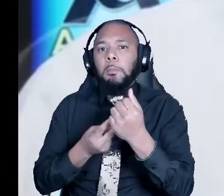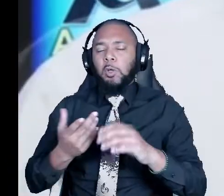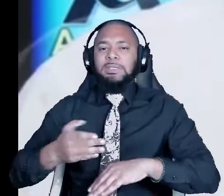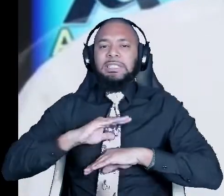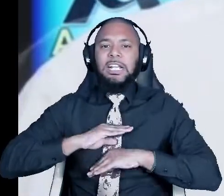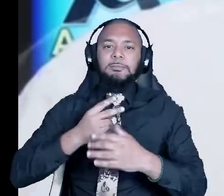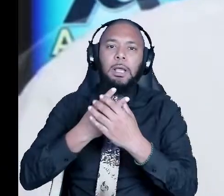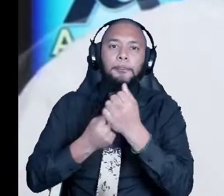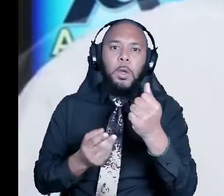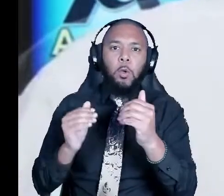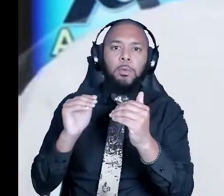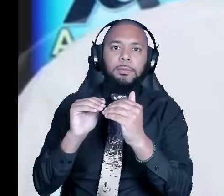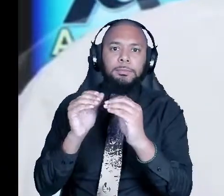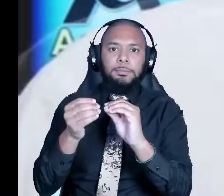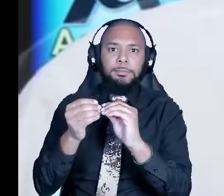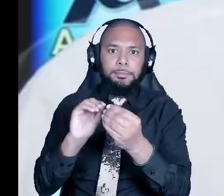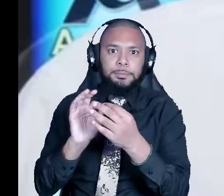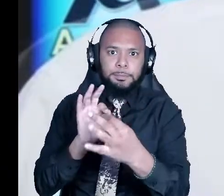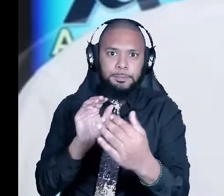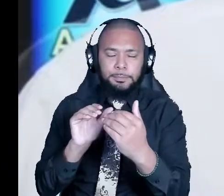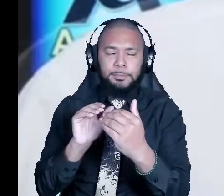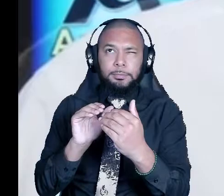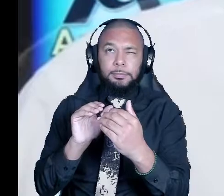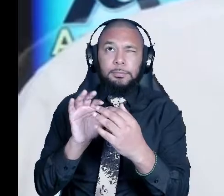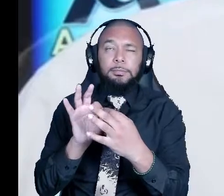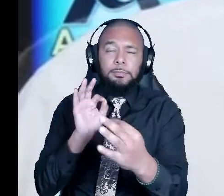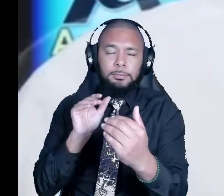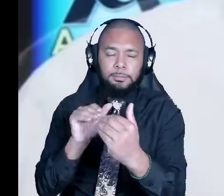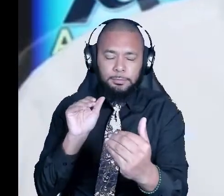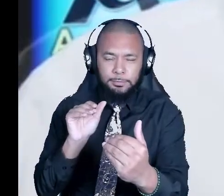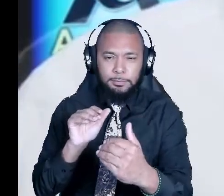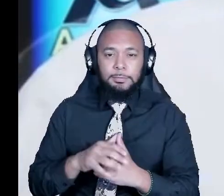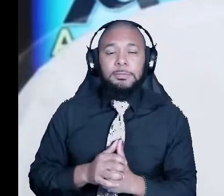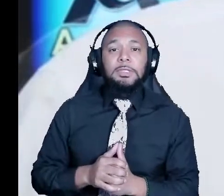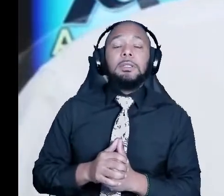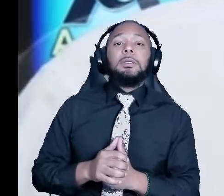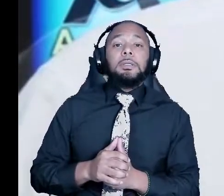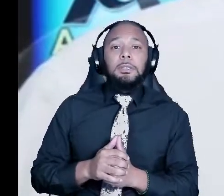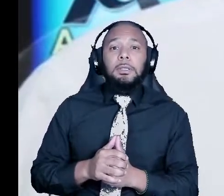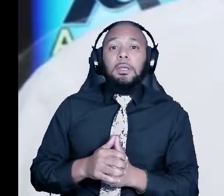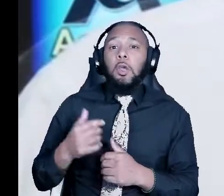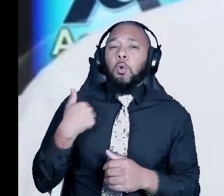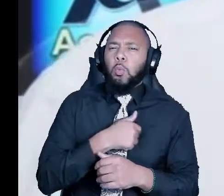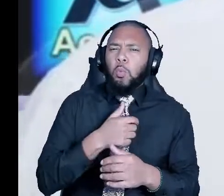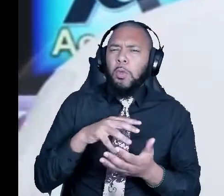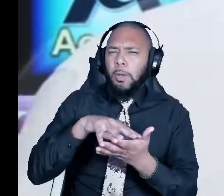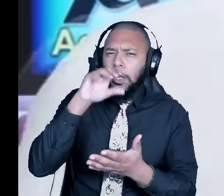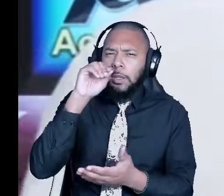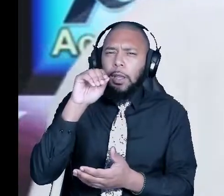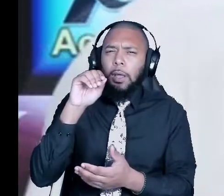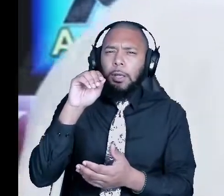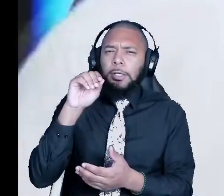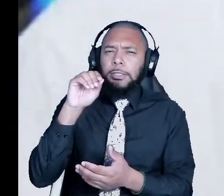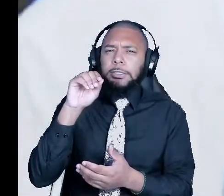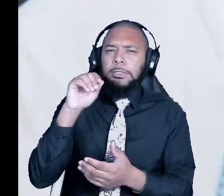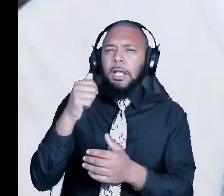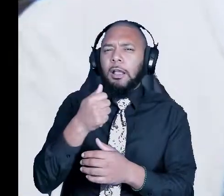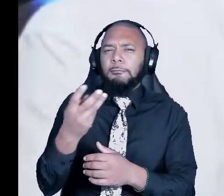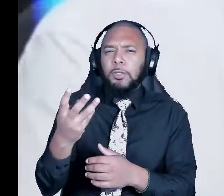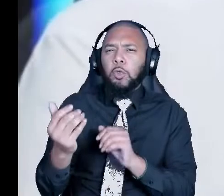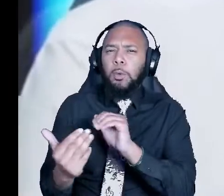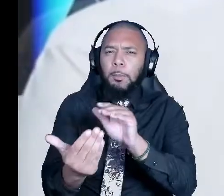the next couple of lessons, we're going to learn a couple different procedures for solving a system, and I'm going to try to convince you to somehow use,